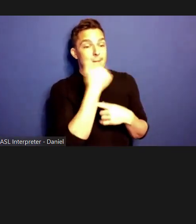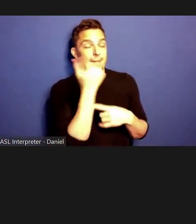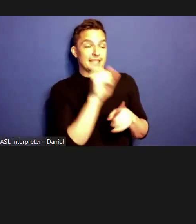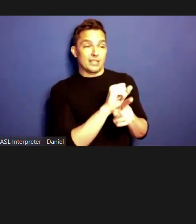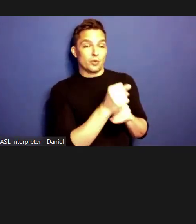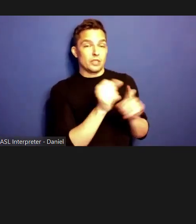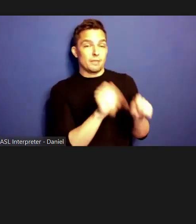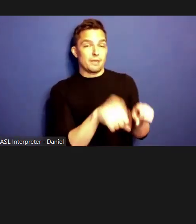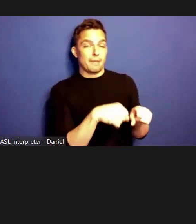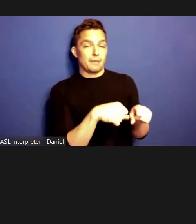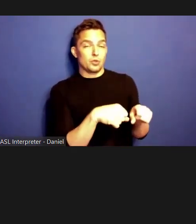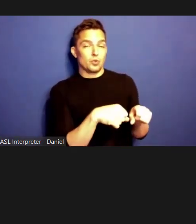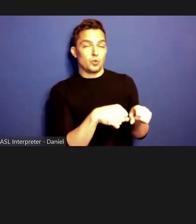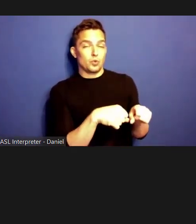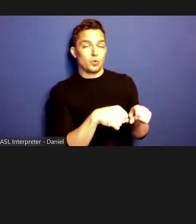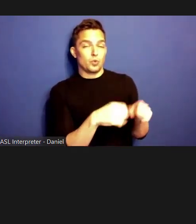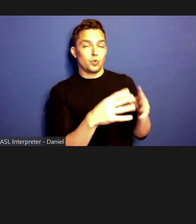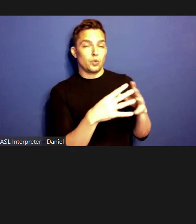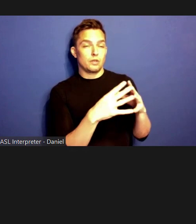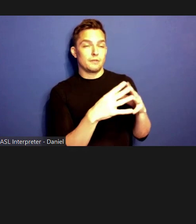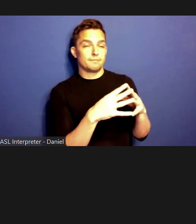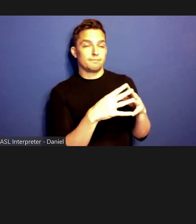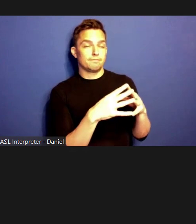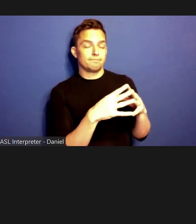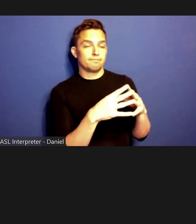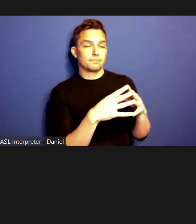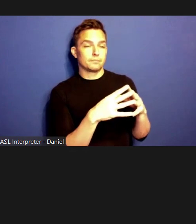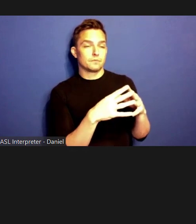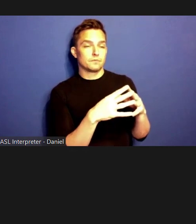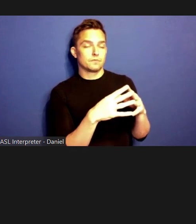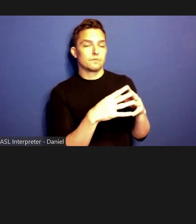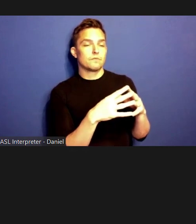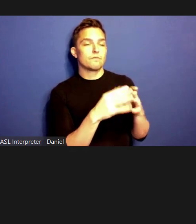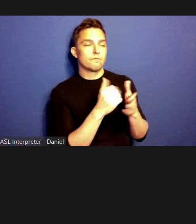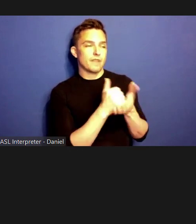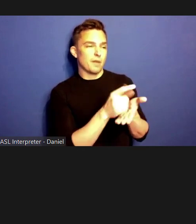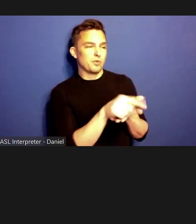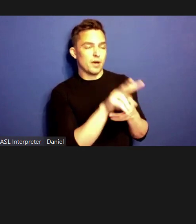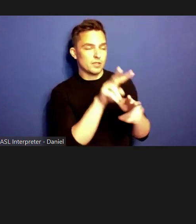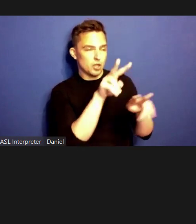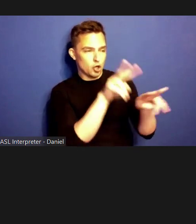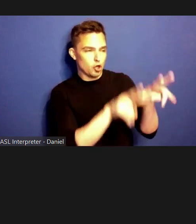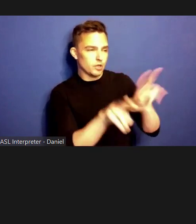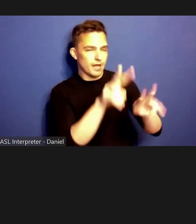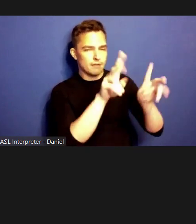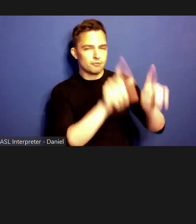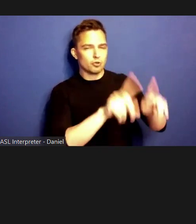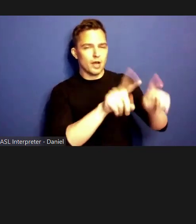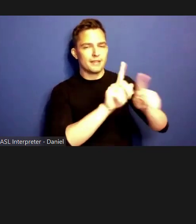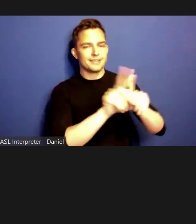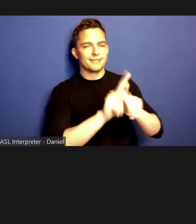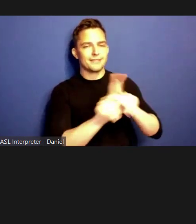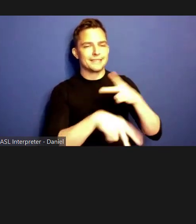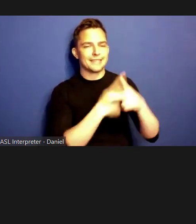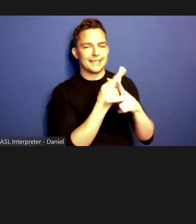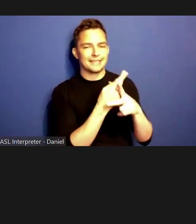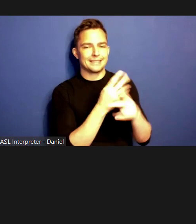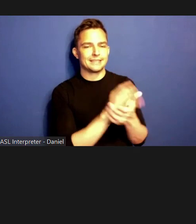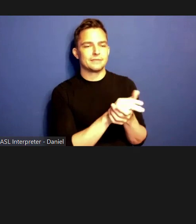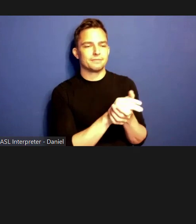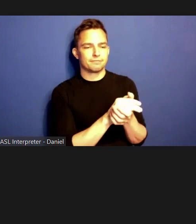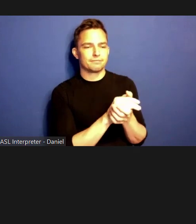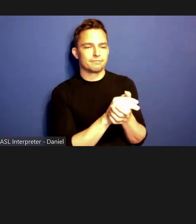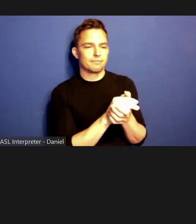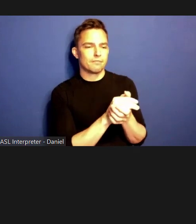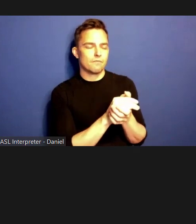positioned to be able to help you look at and try different ones. So